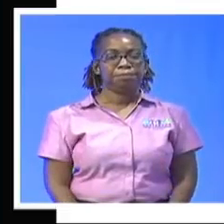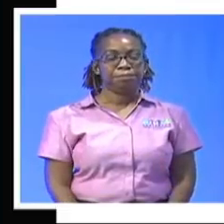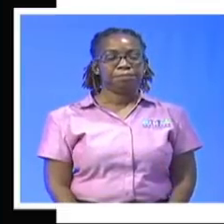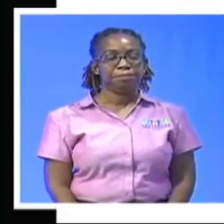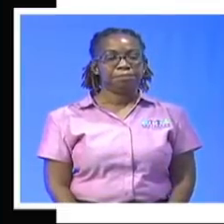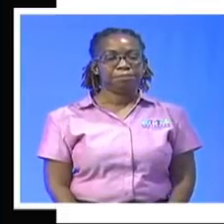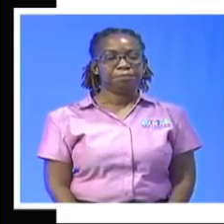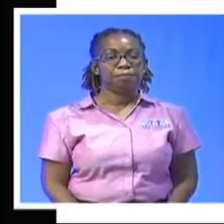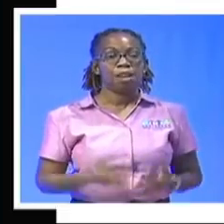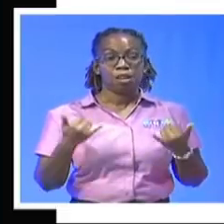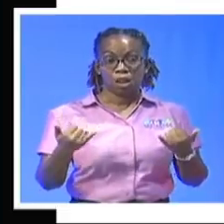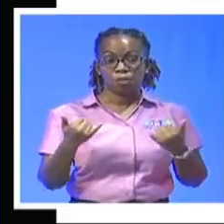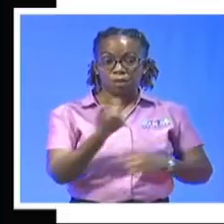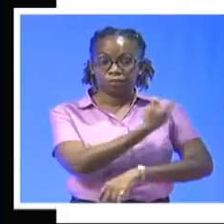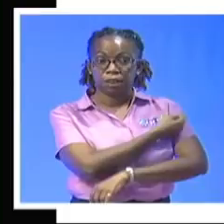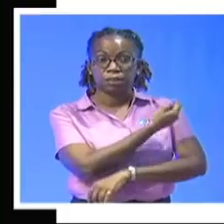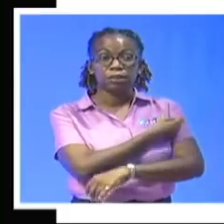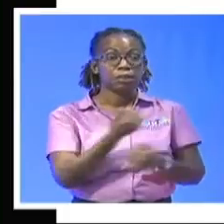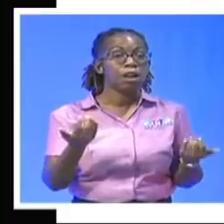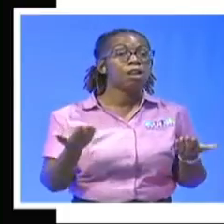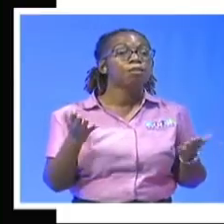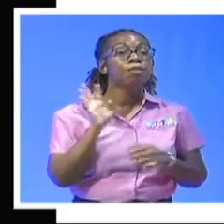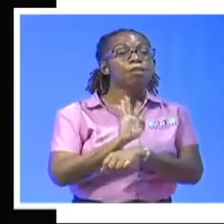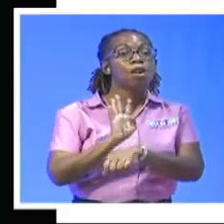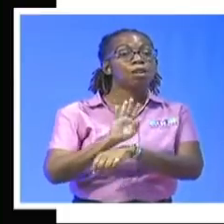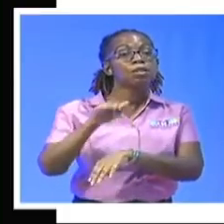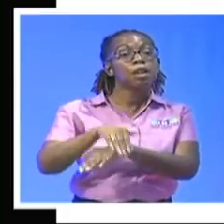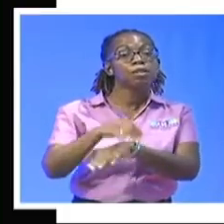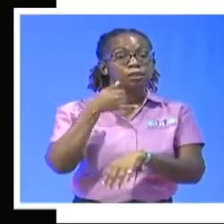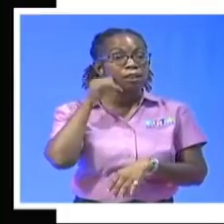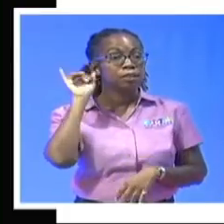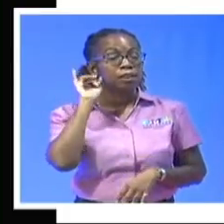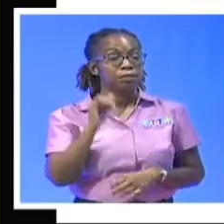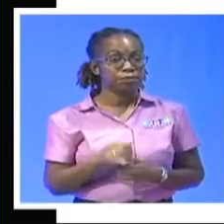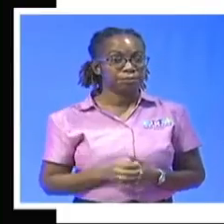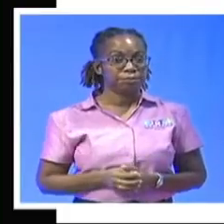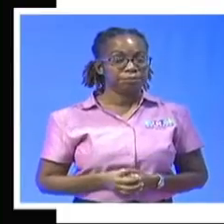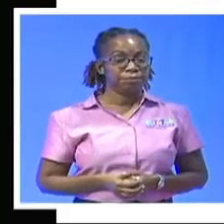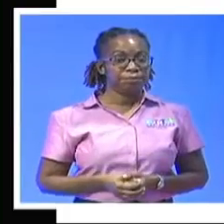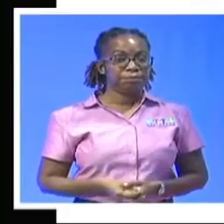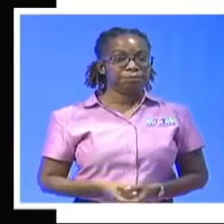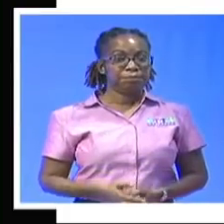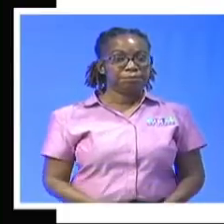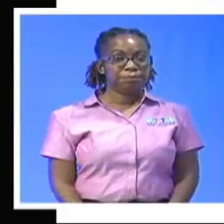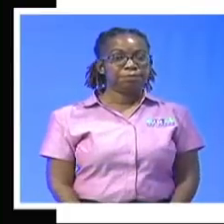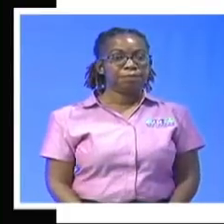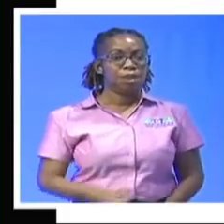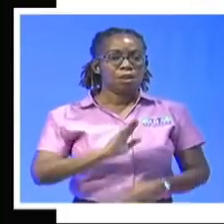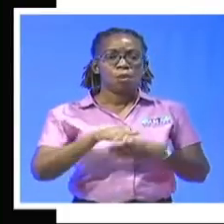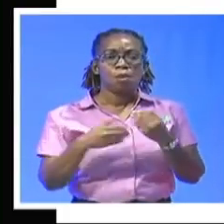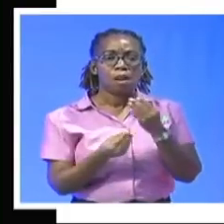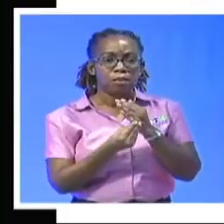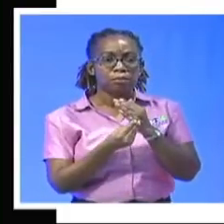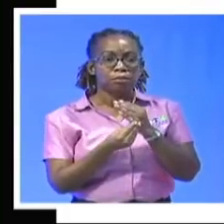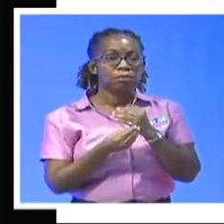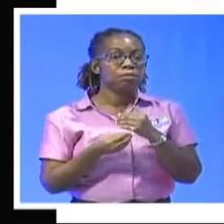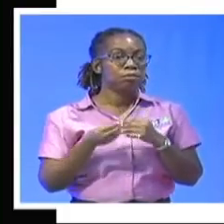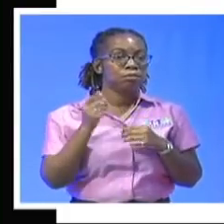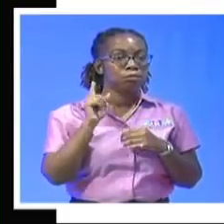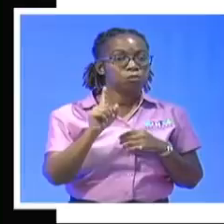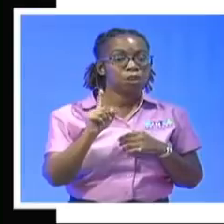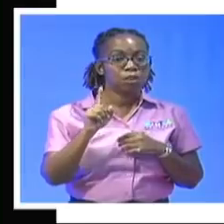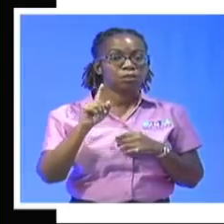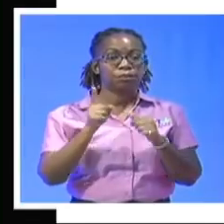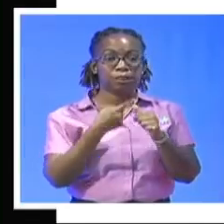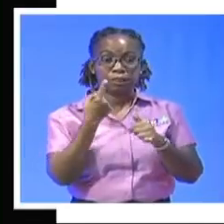vaccination figures as at 4 p.m. yesterday were as follows. Total individuals vaccinated with their first dose